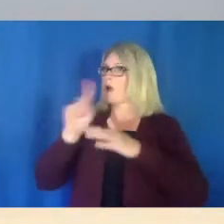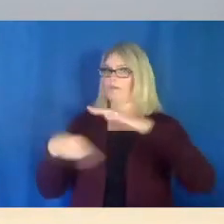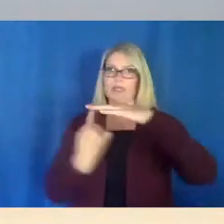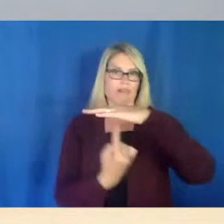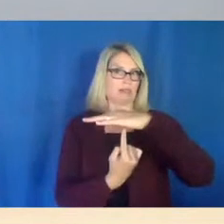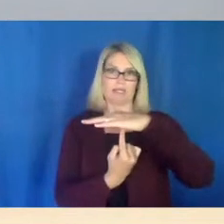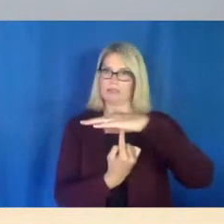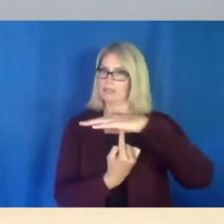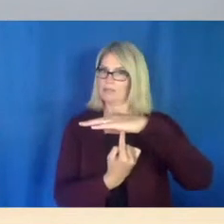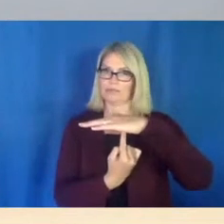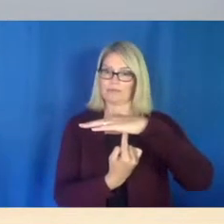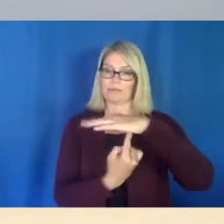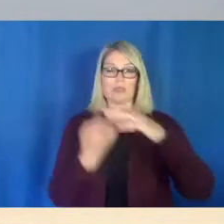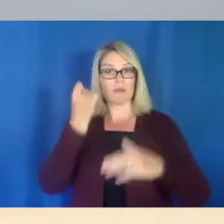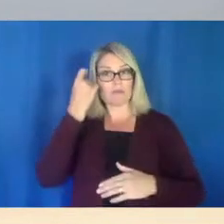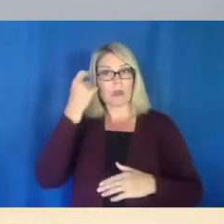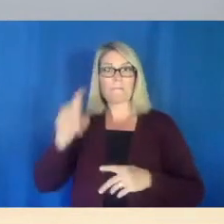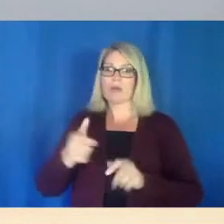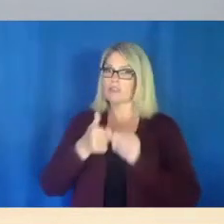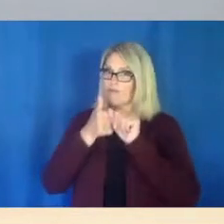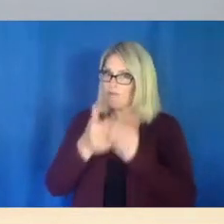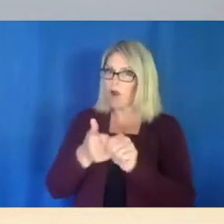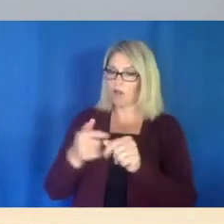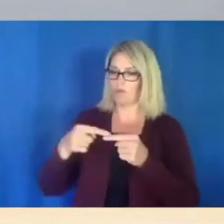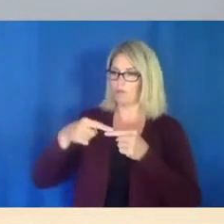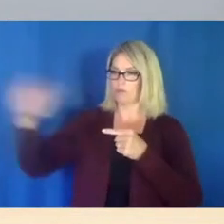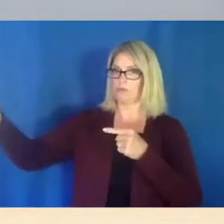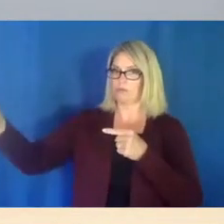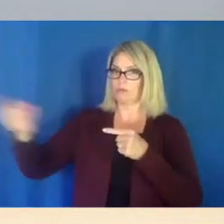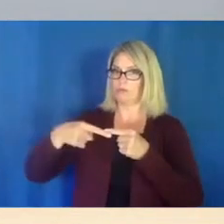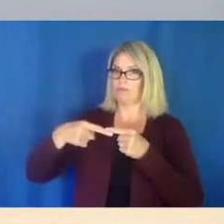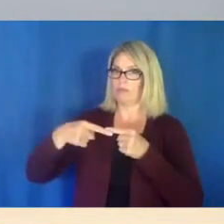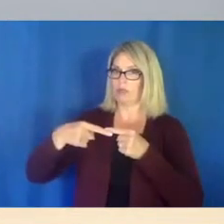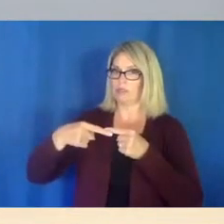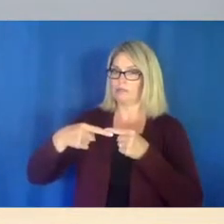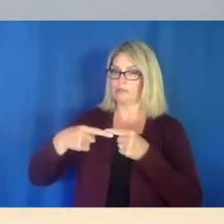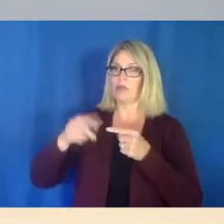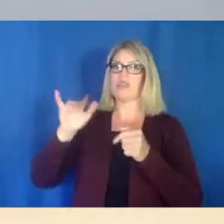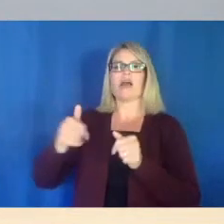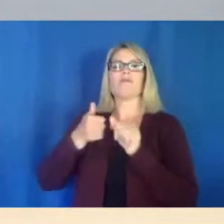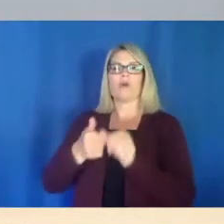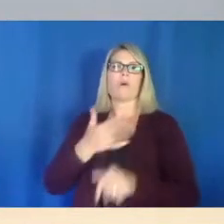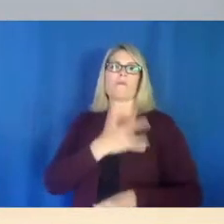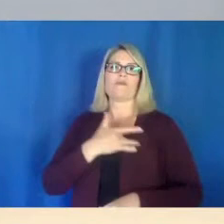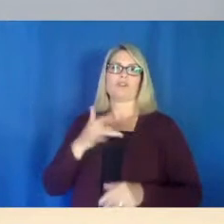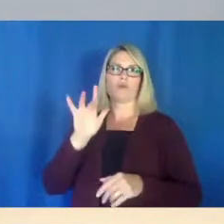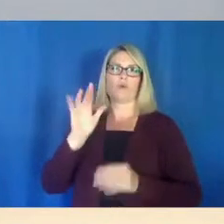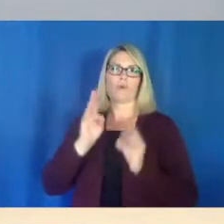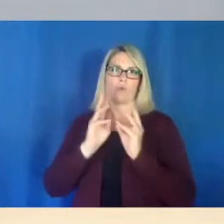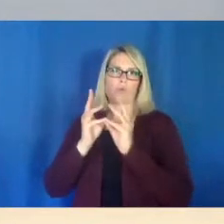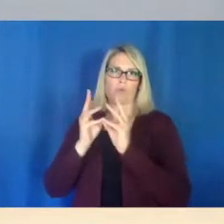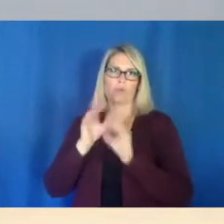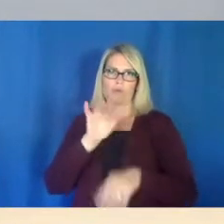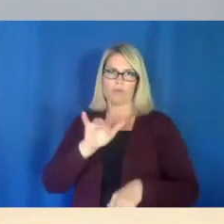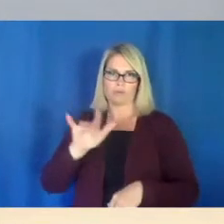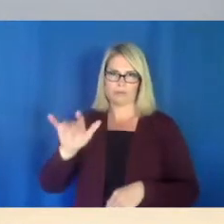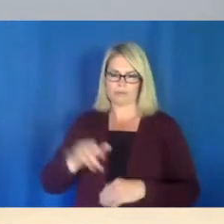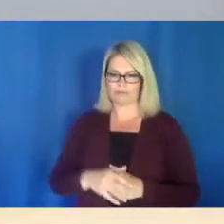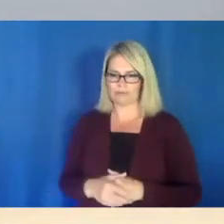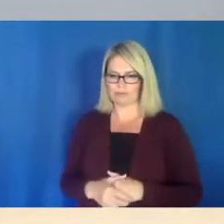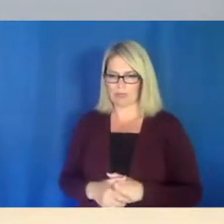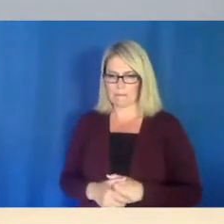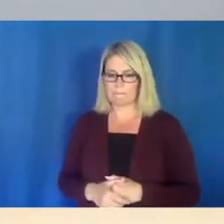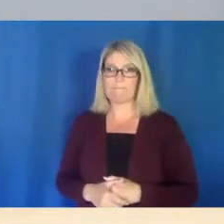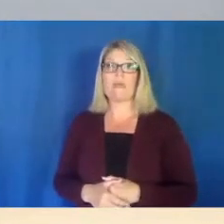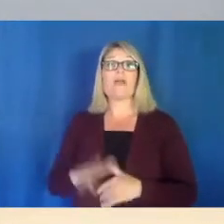home, provided they follow the same-day travel guidance on the provincial website. The self-isolation exemption can